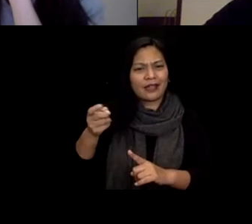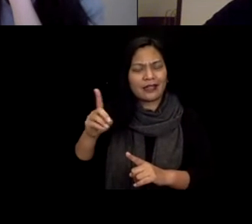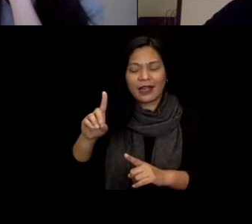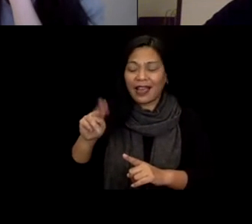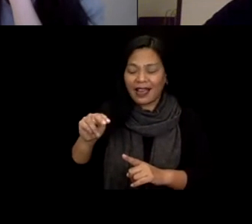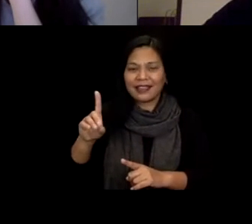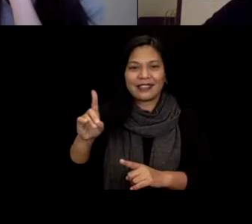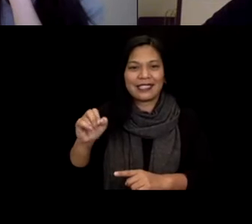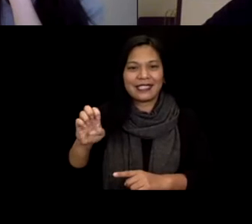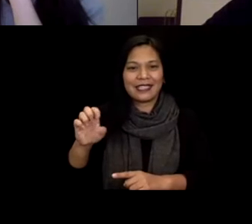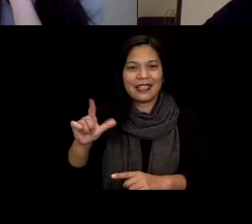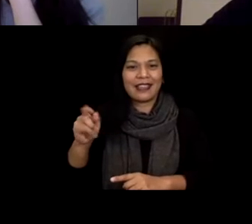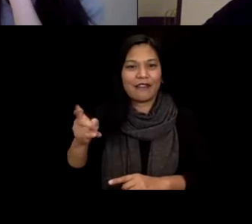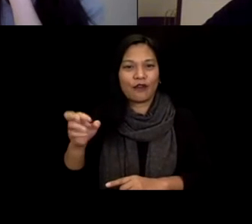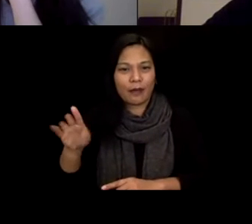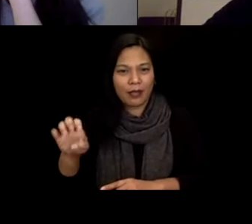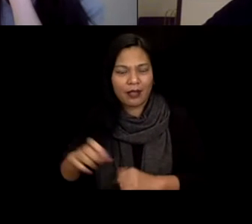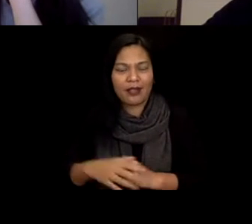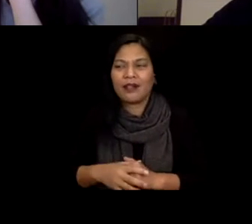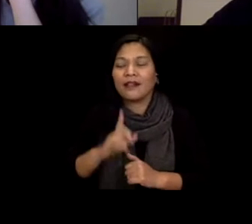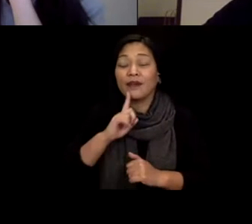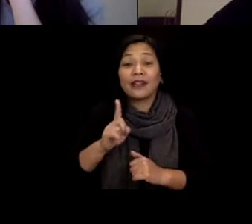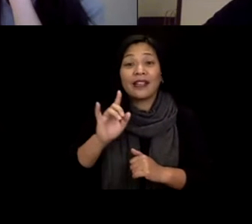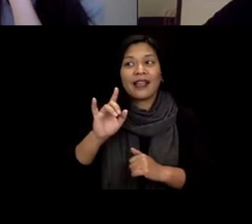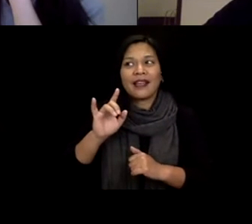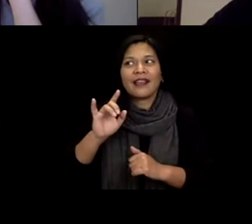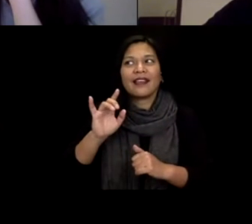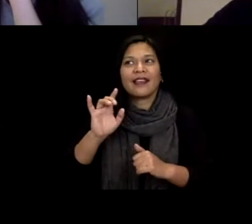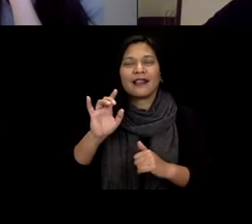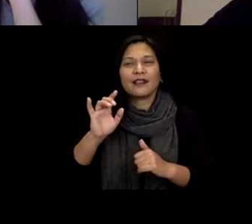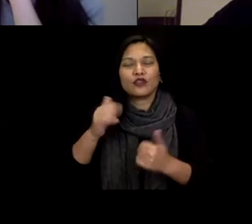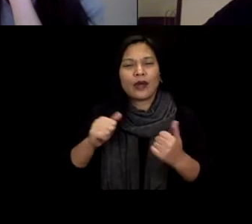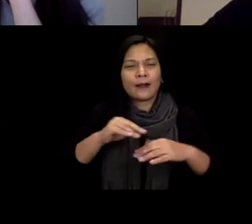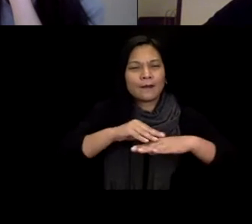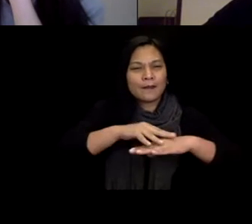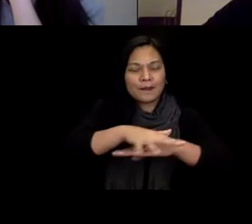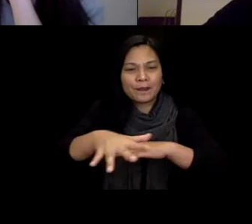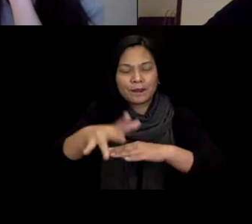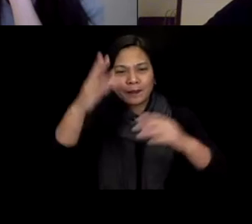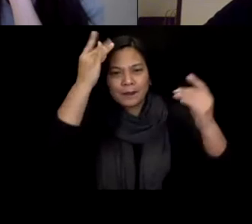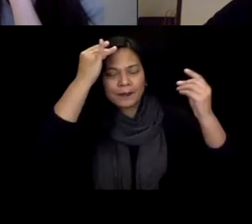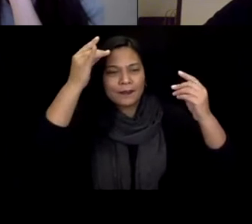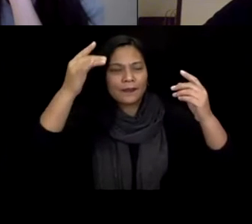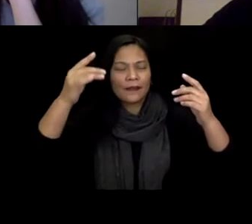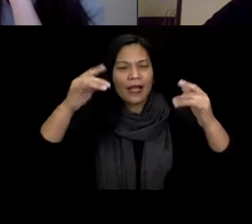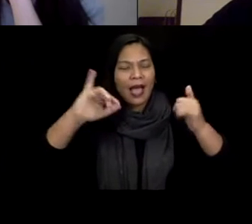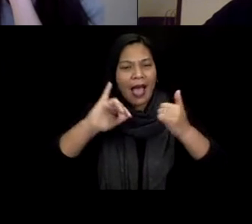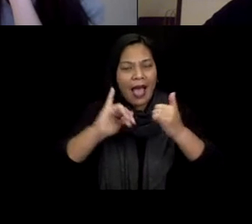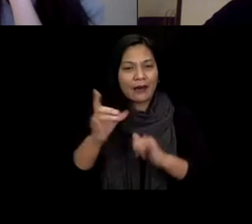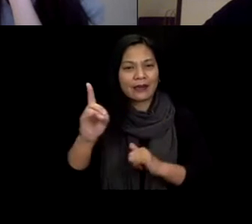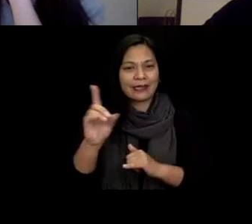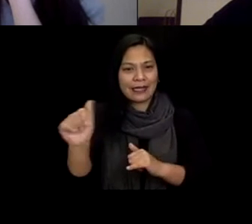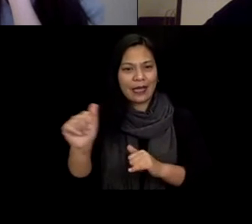this idea that disabled folks are, you know, re-engaging with the museum